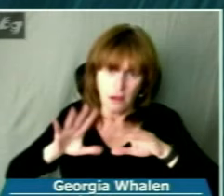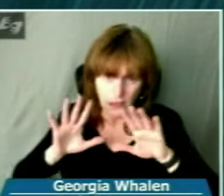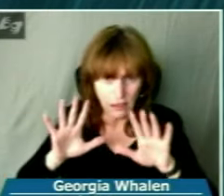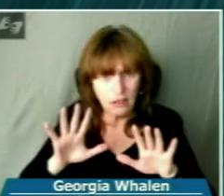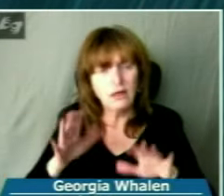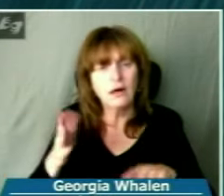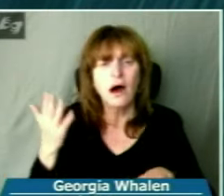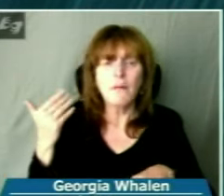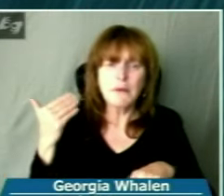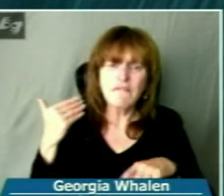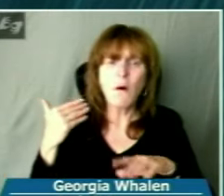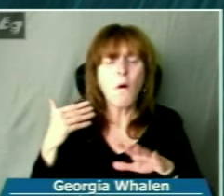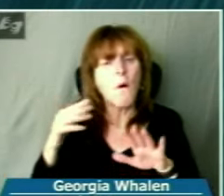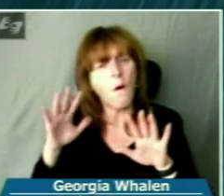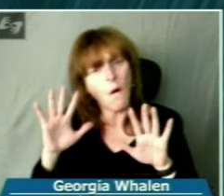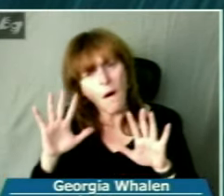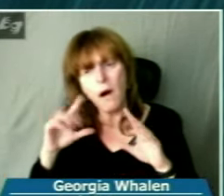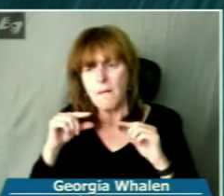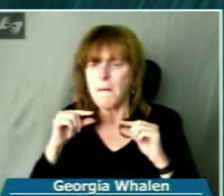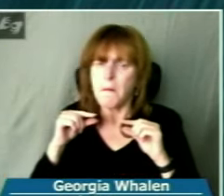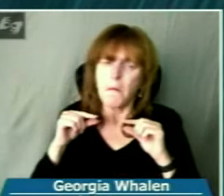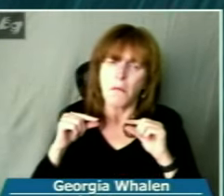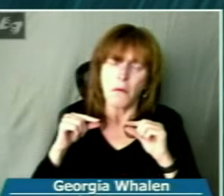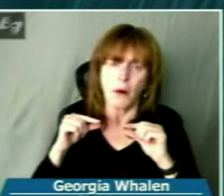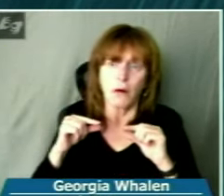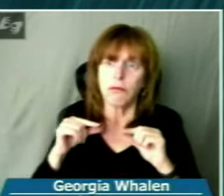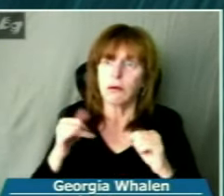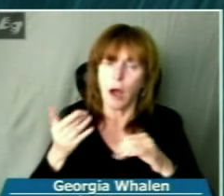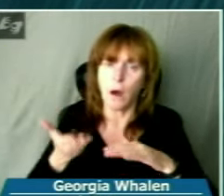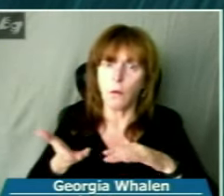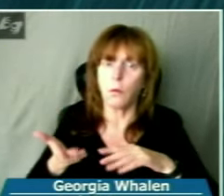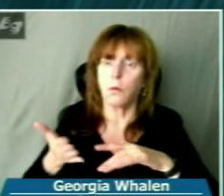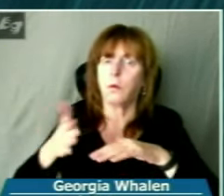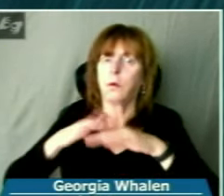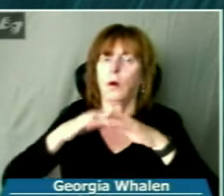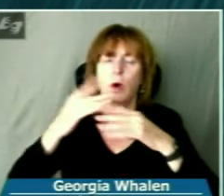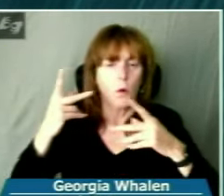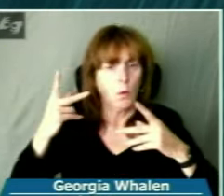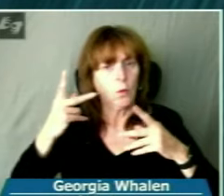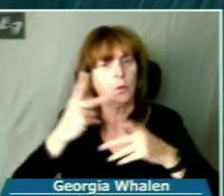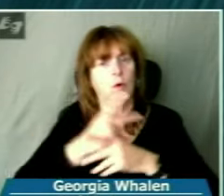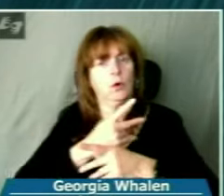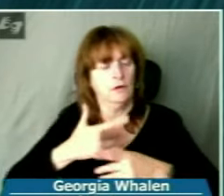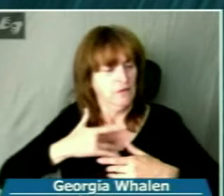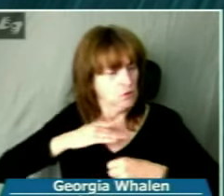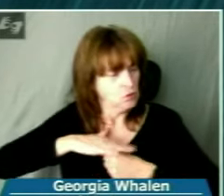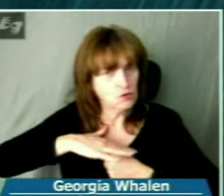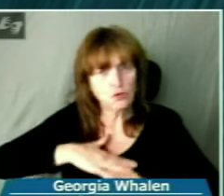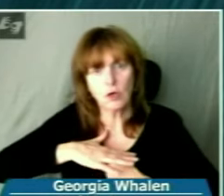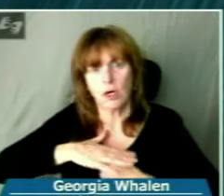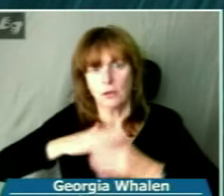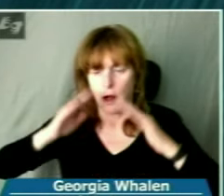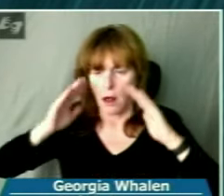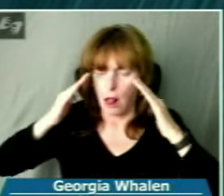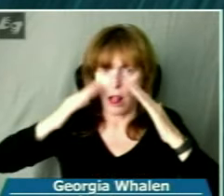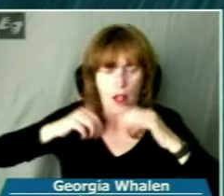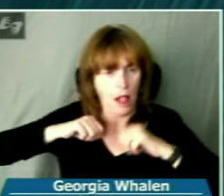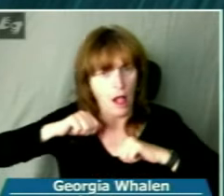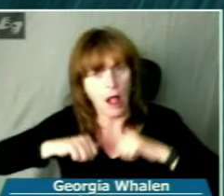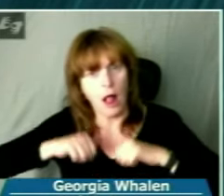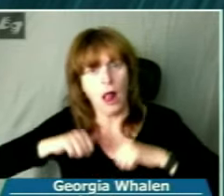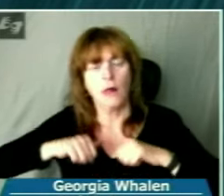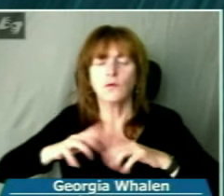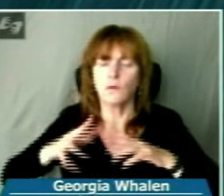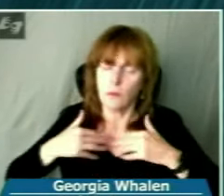might, have some more challenges as a result of this kind of very nervous and anxious times that we're living through. So we encourage people